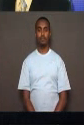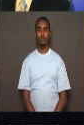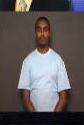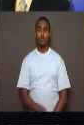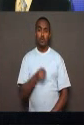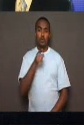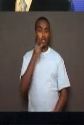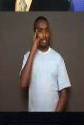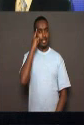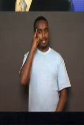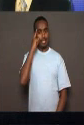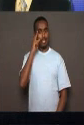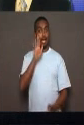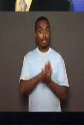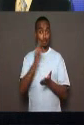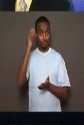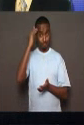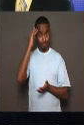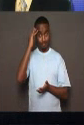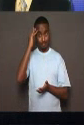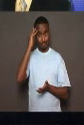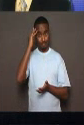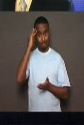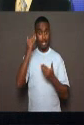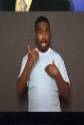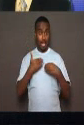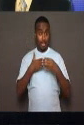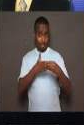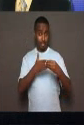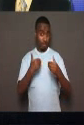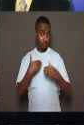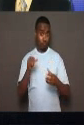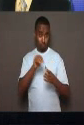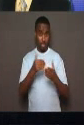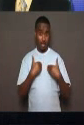Do you think that the Minister of Education has a leader too?